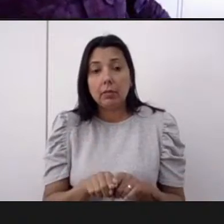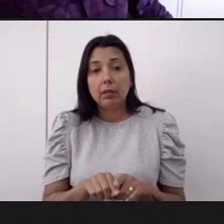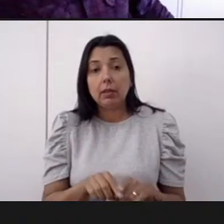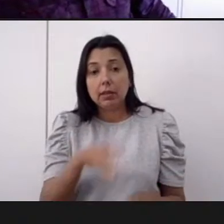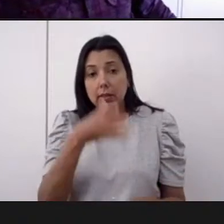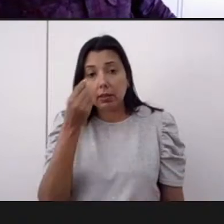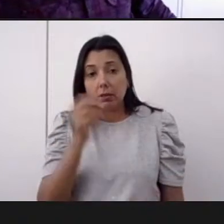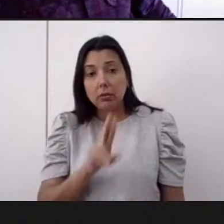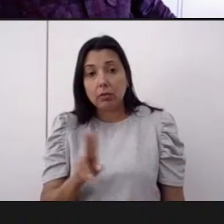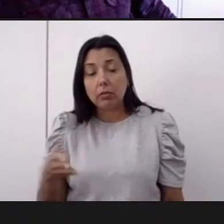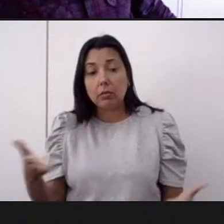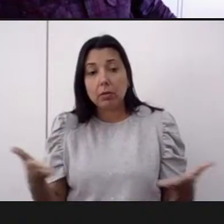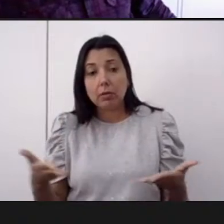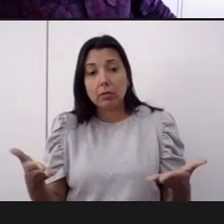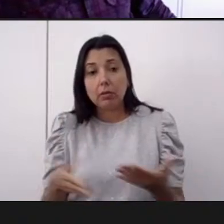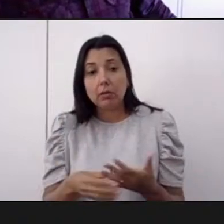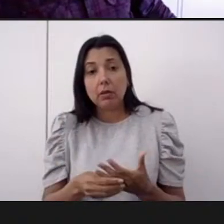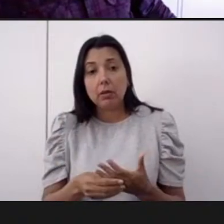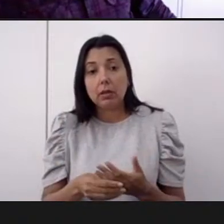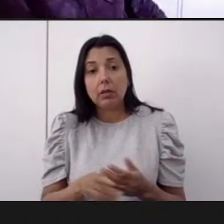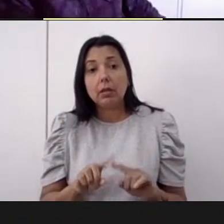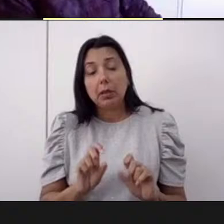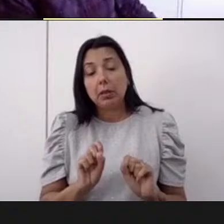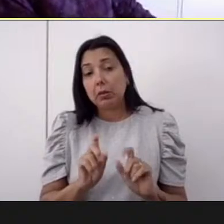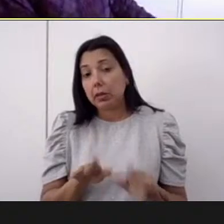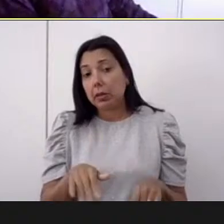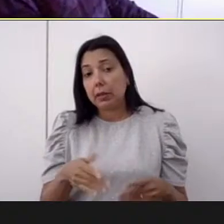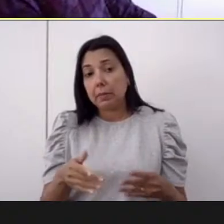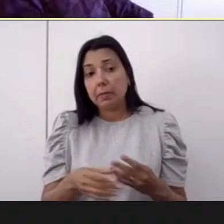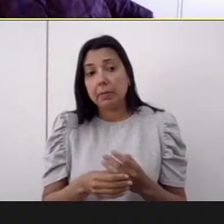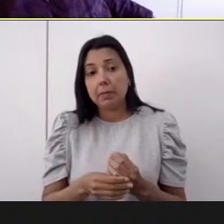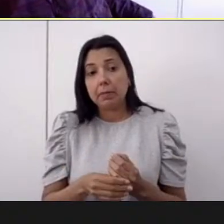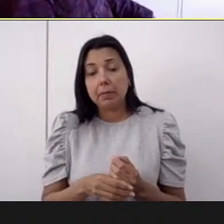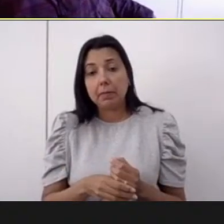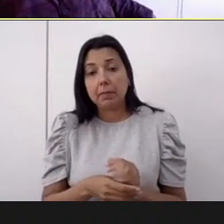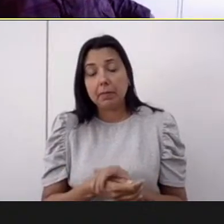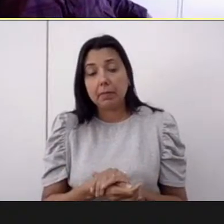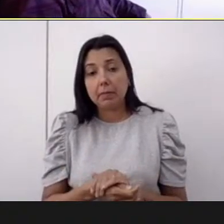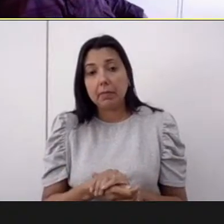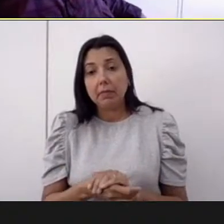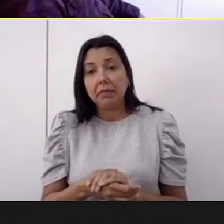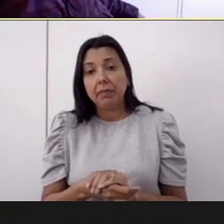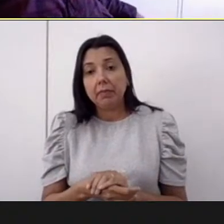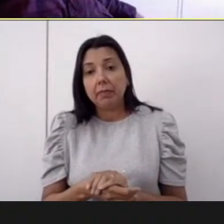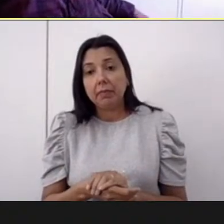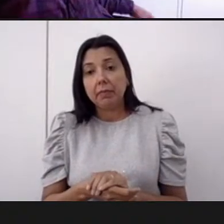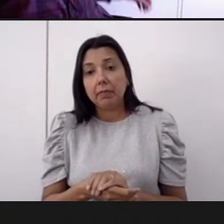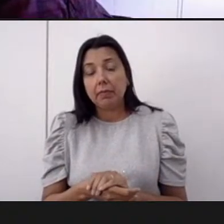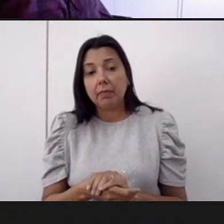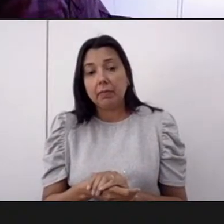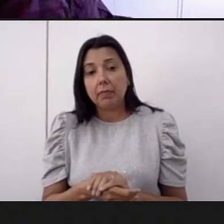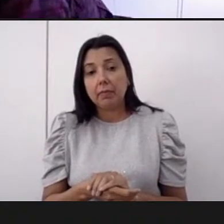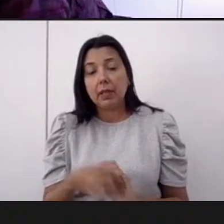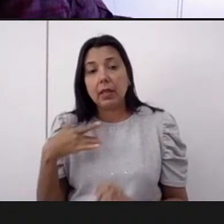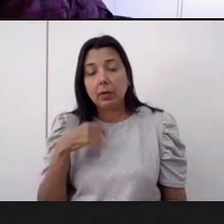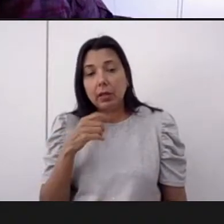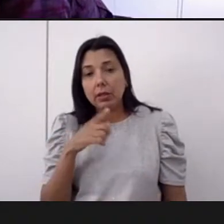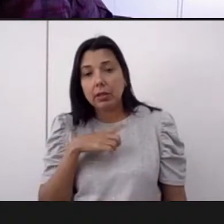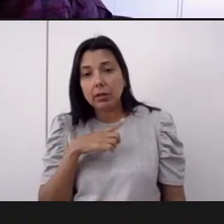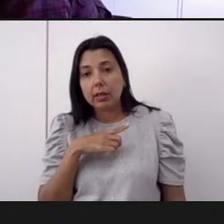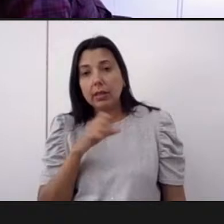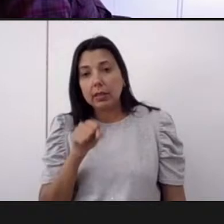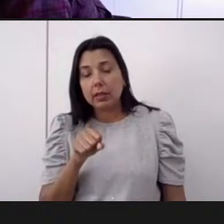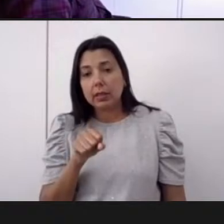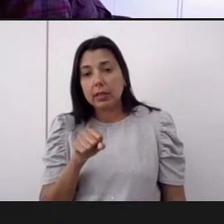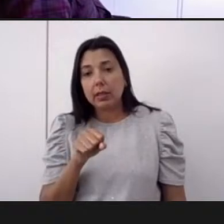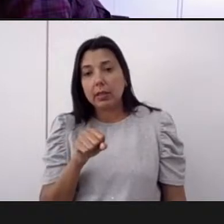Yes, you can show it, Osmany, perhaps. David Dolowitz. I have it here. Shaping policy agendas. And I have a chapter in